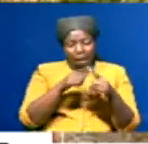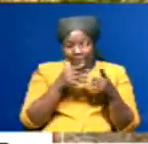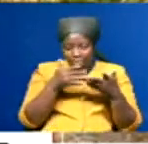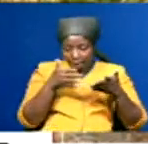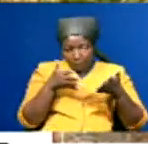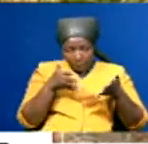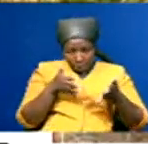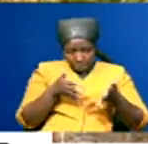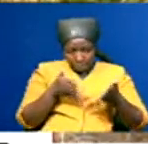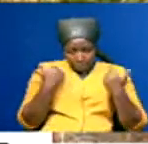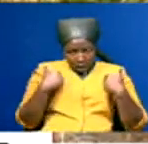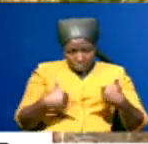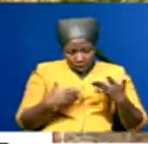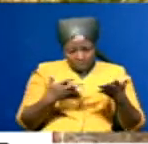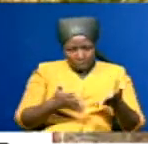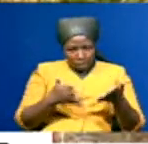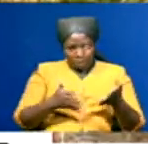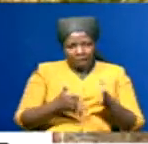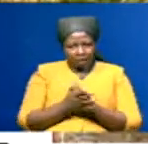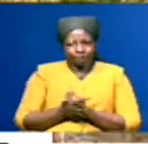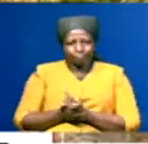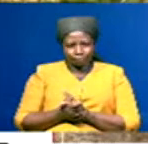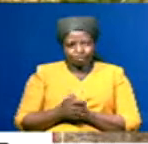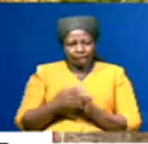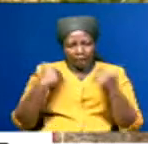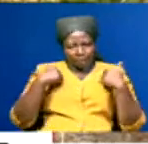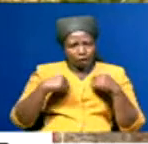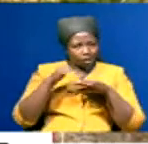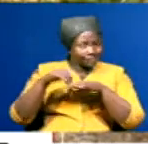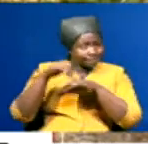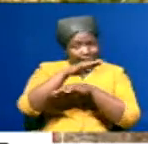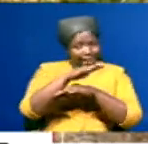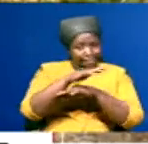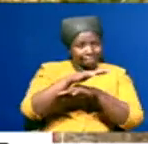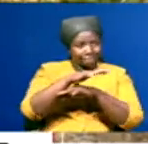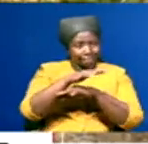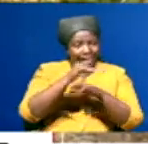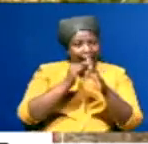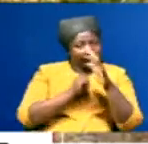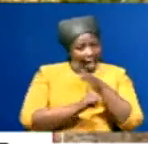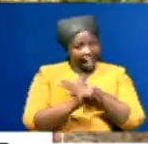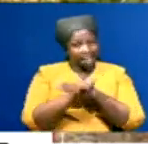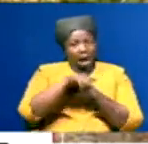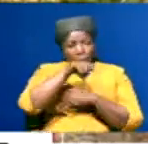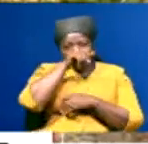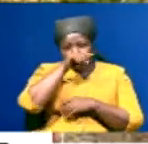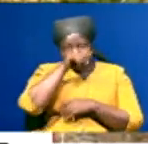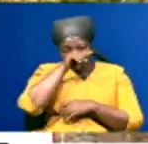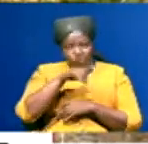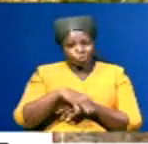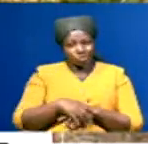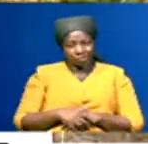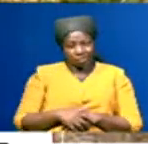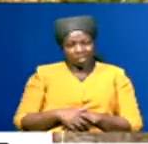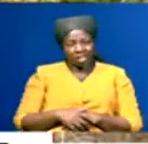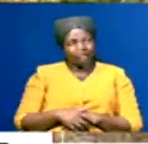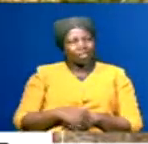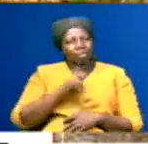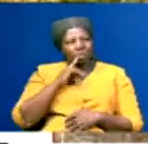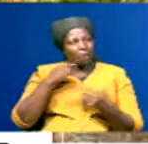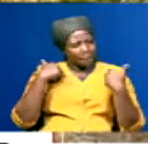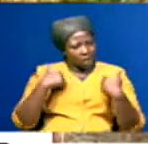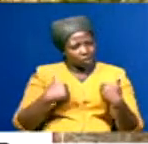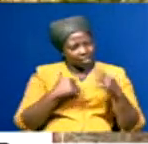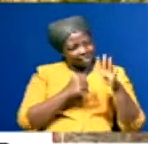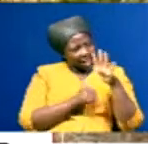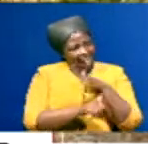was, standing there under the colonialism. And therefore I was under them. They